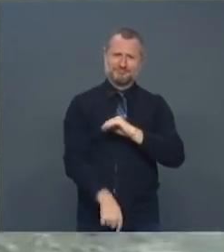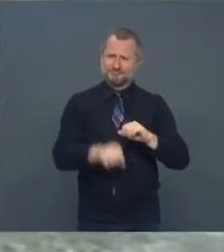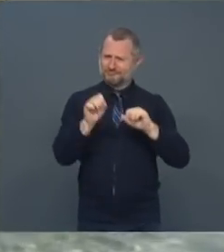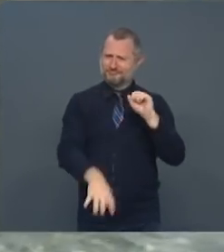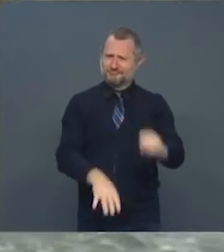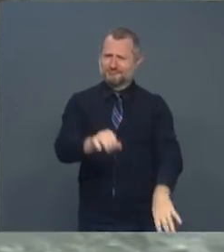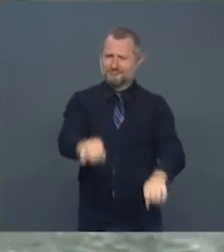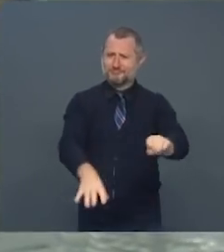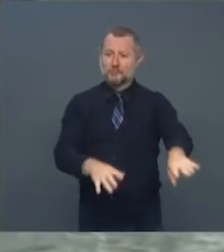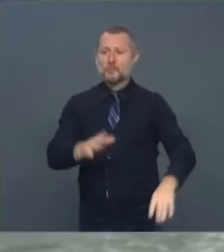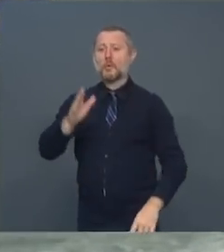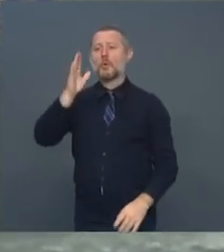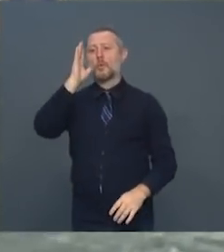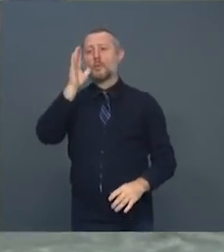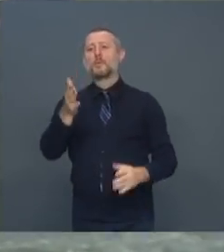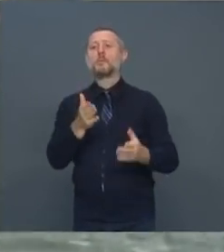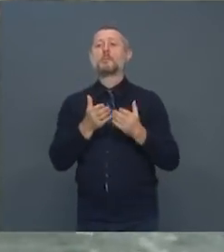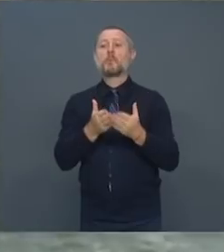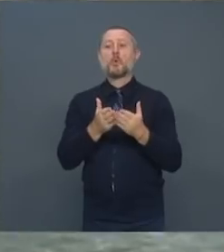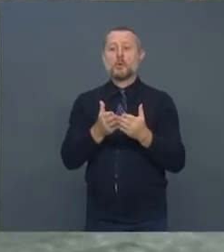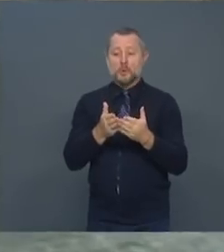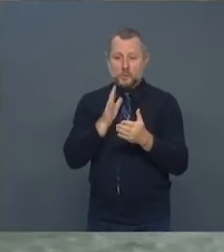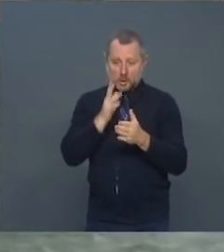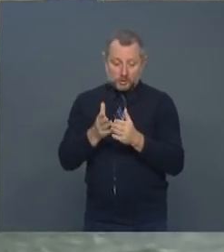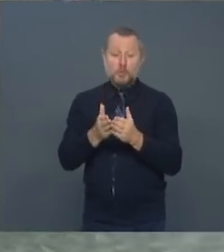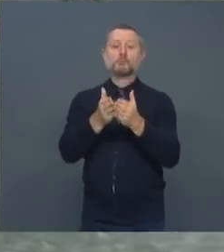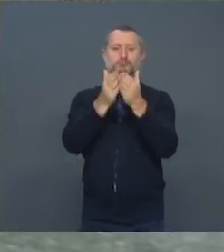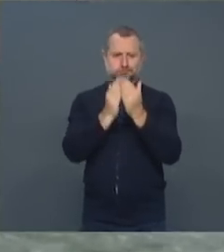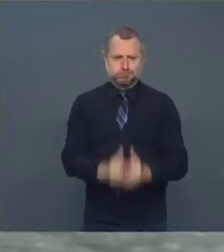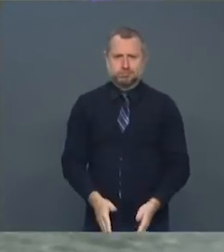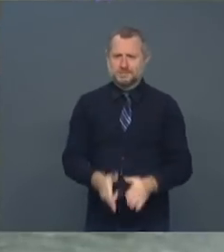doing vessels, a tugboat, turbines, etc.